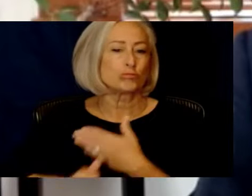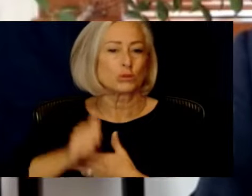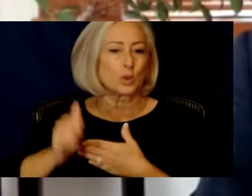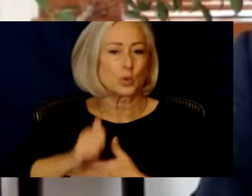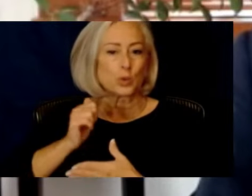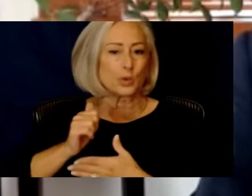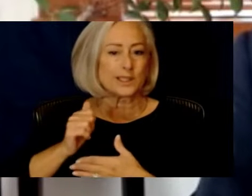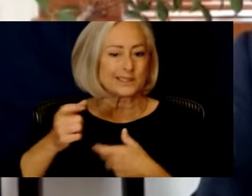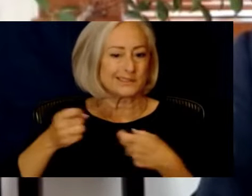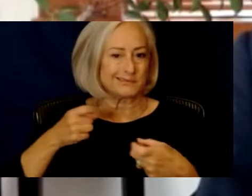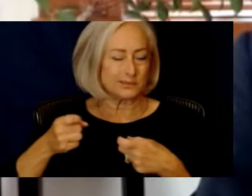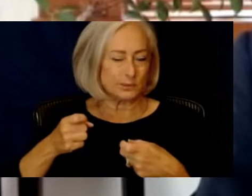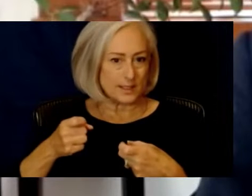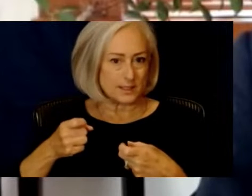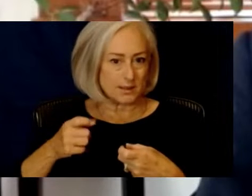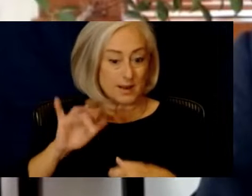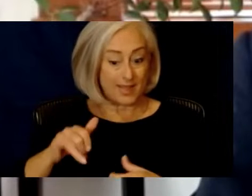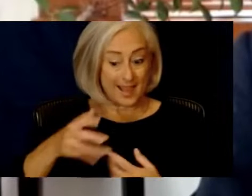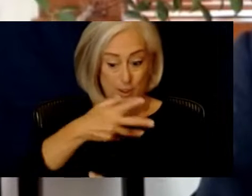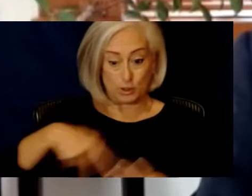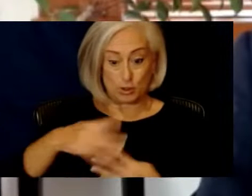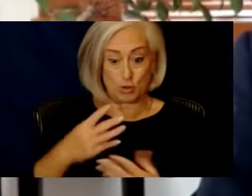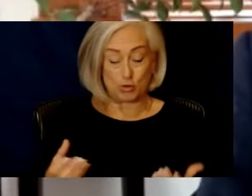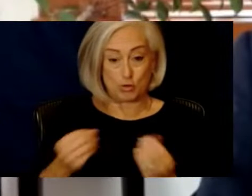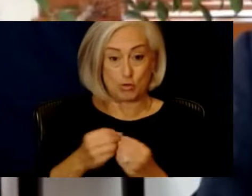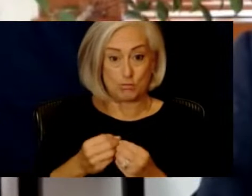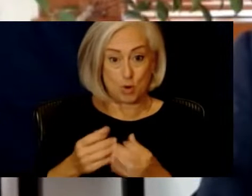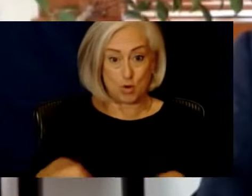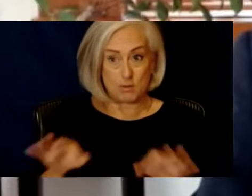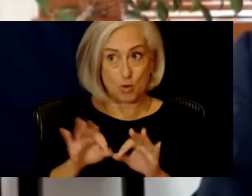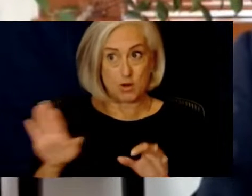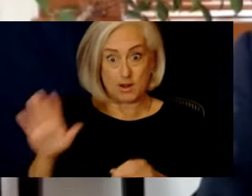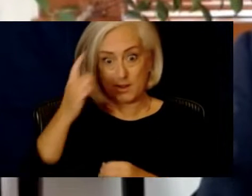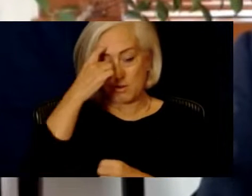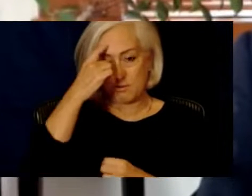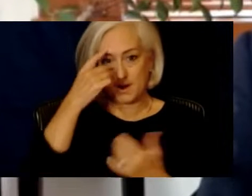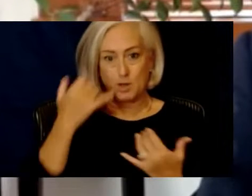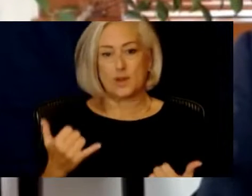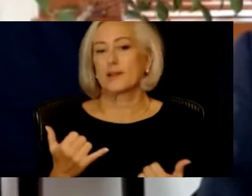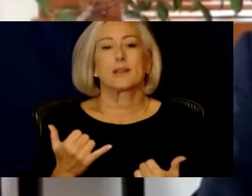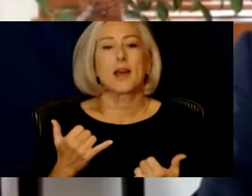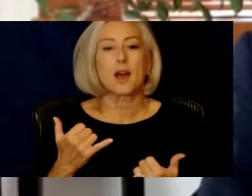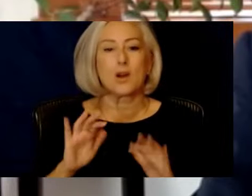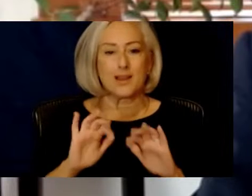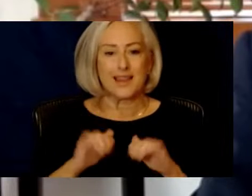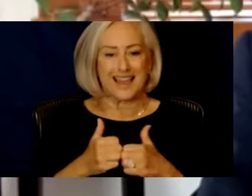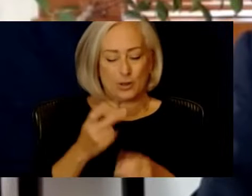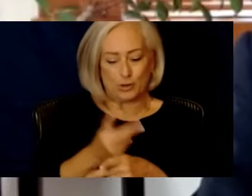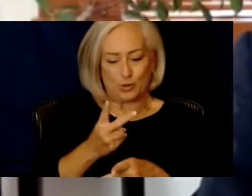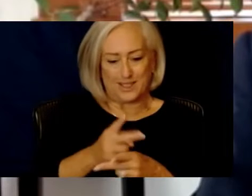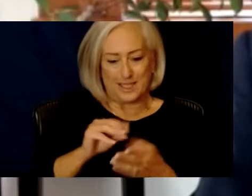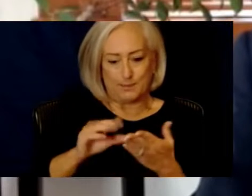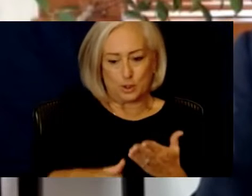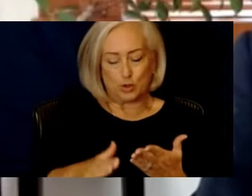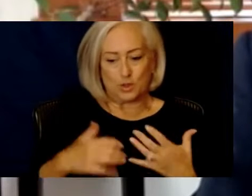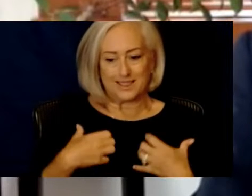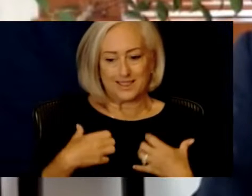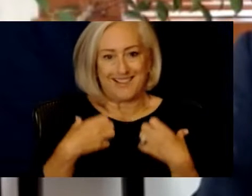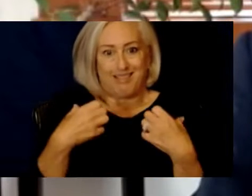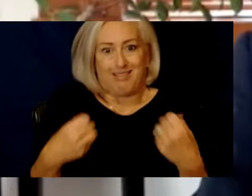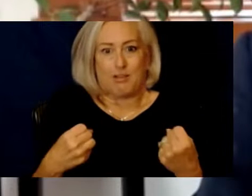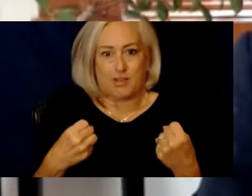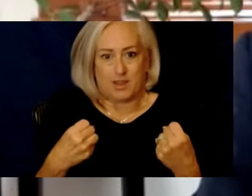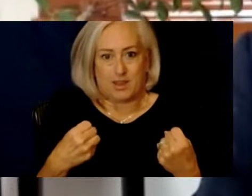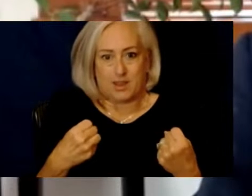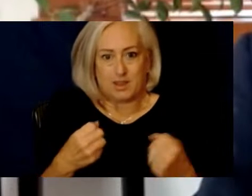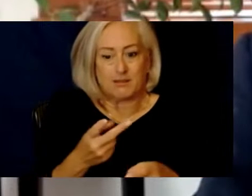more prominent, present in mind right now as we look at how to keep students well, as well as